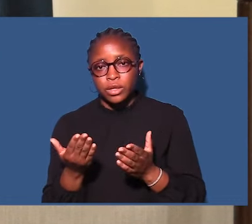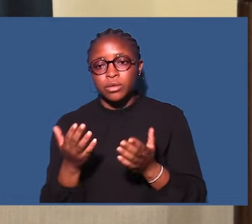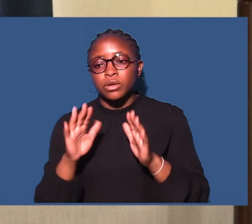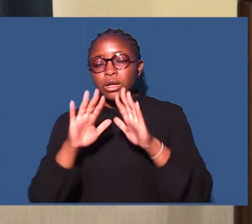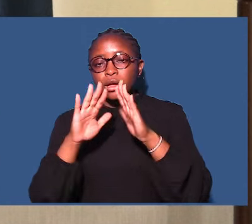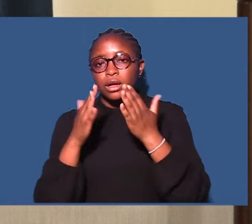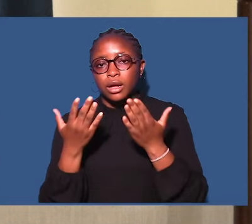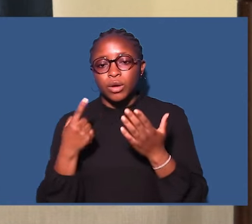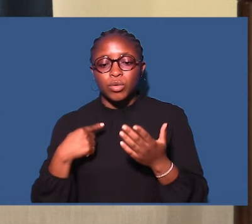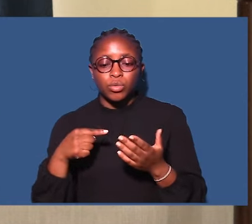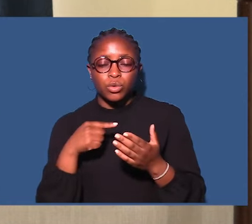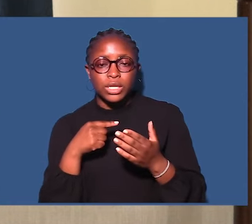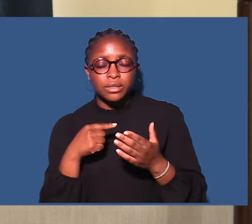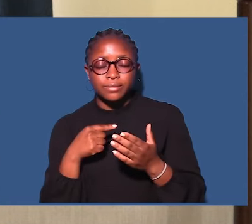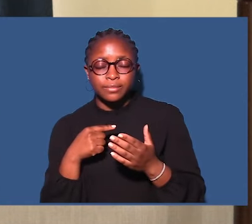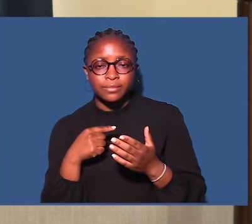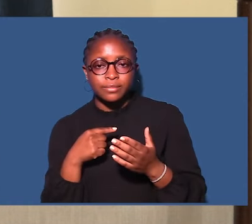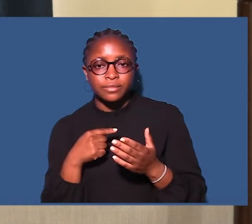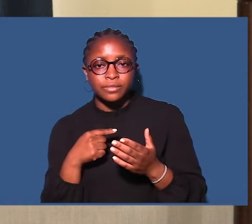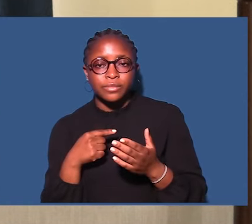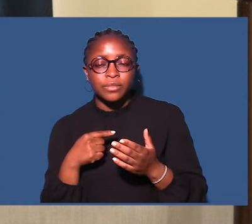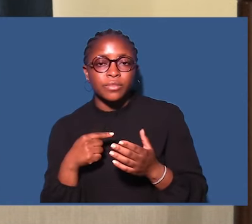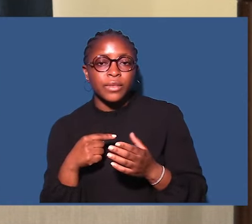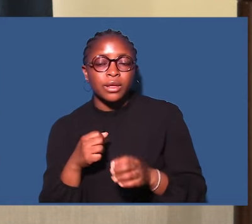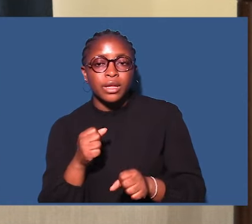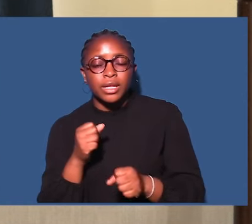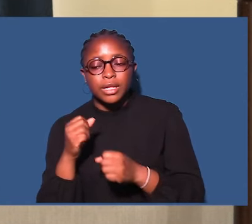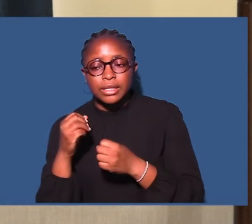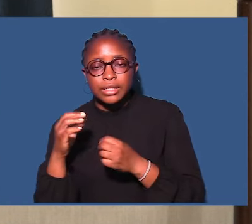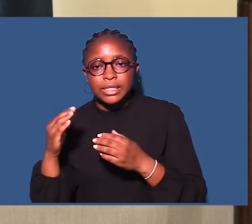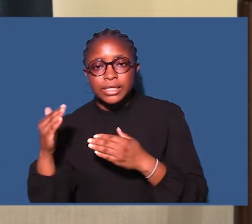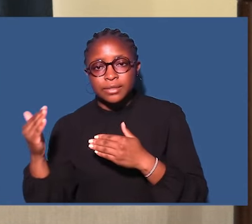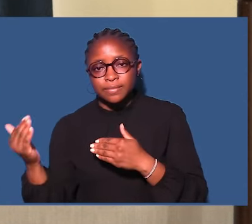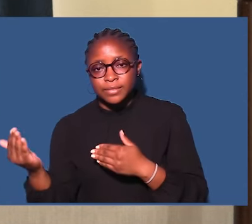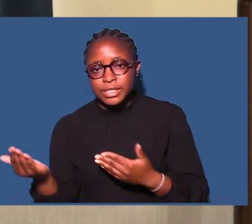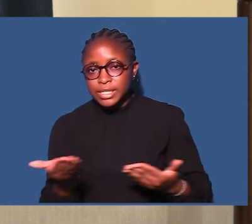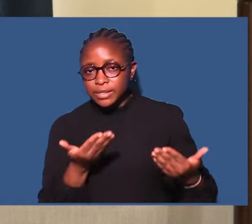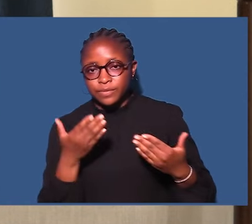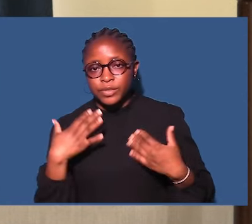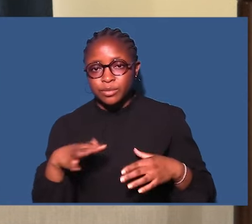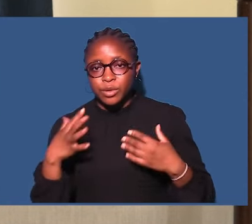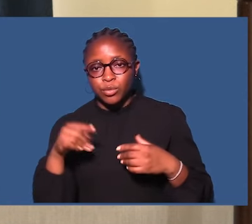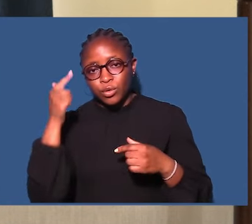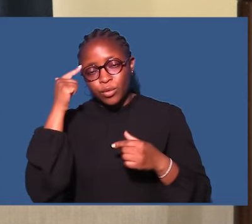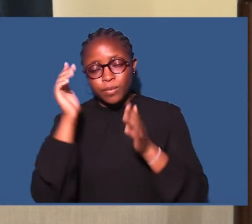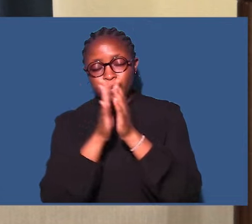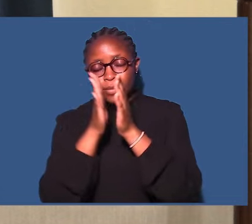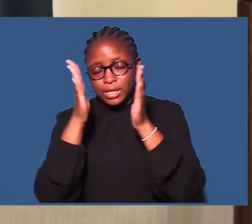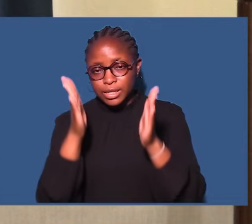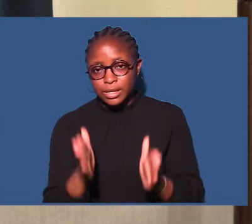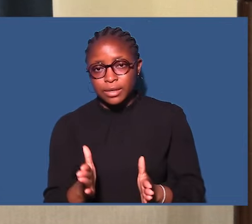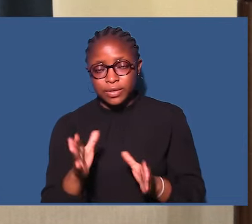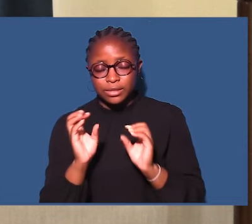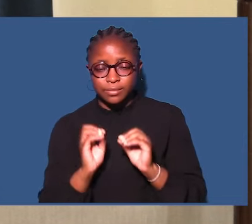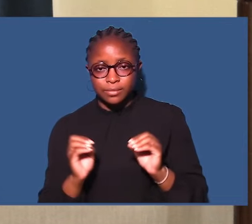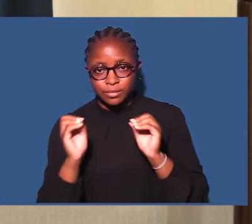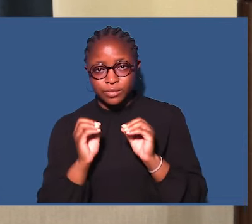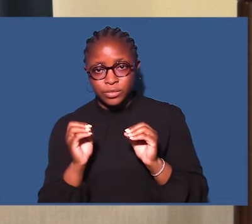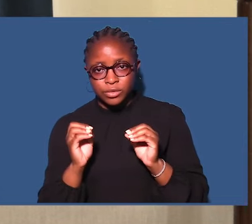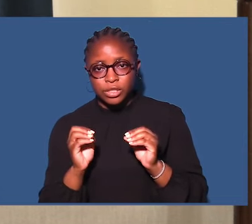not believers. They will be able to see how we support and